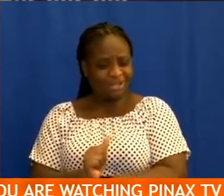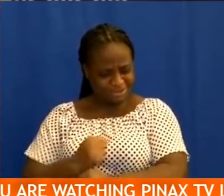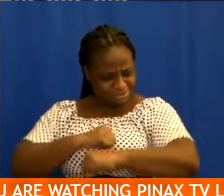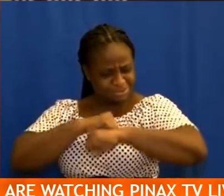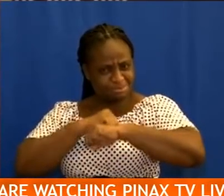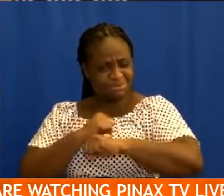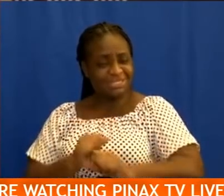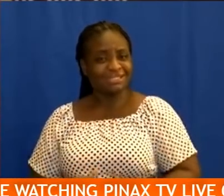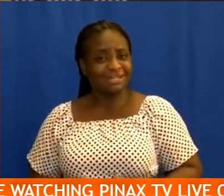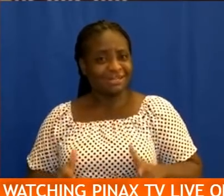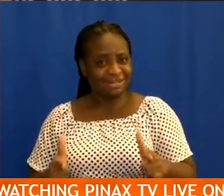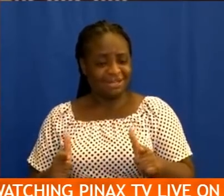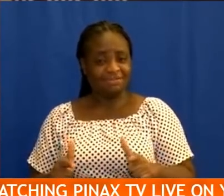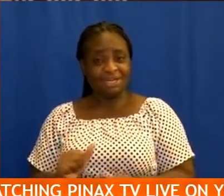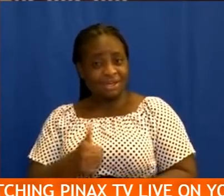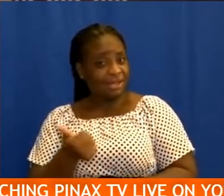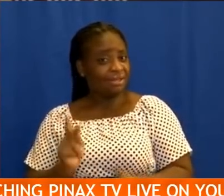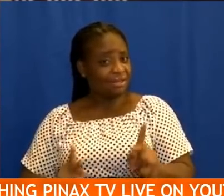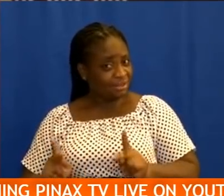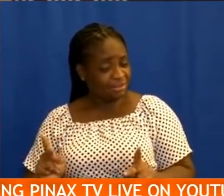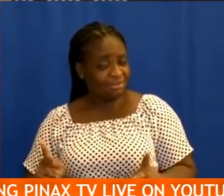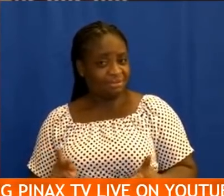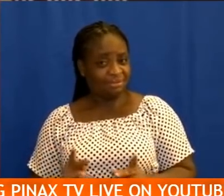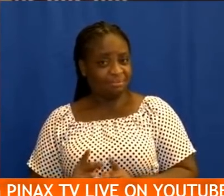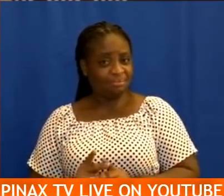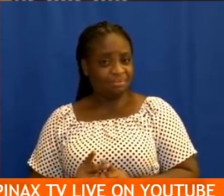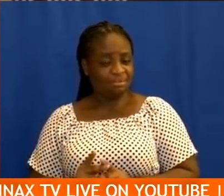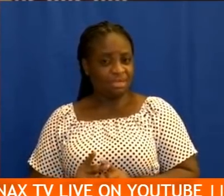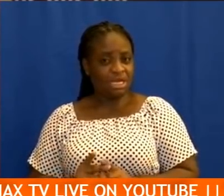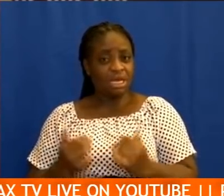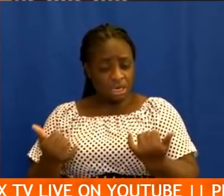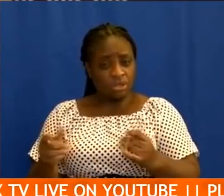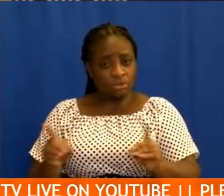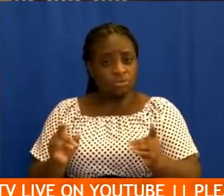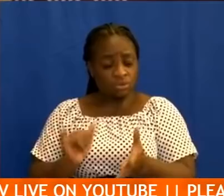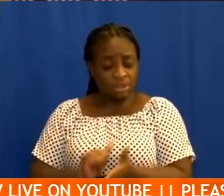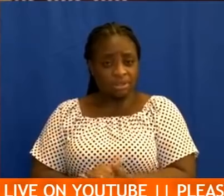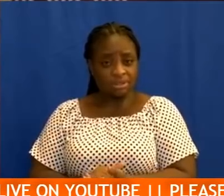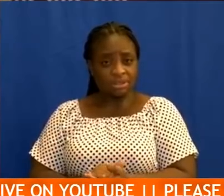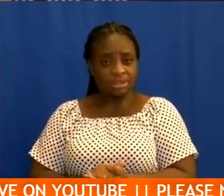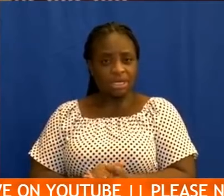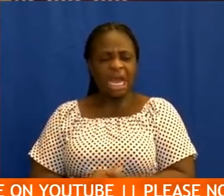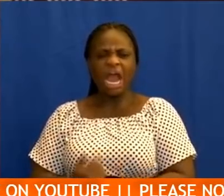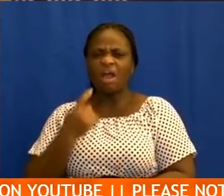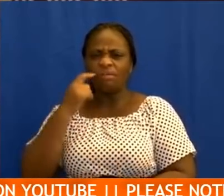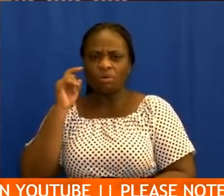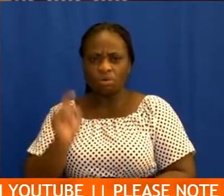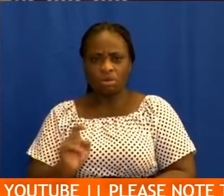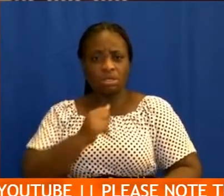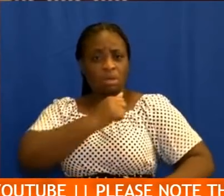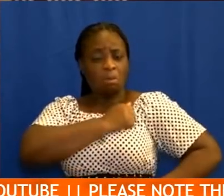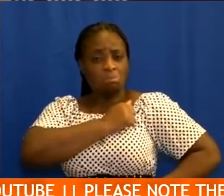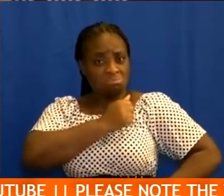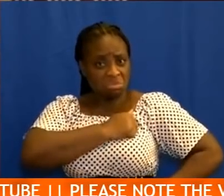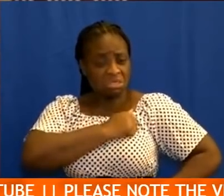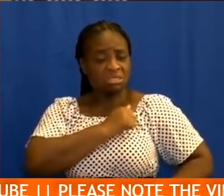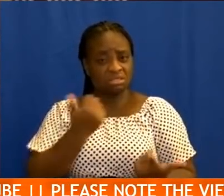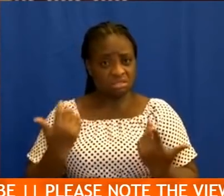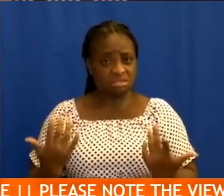protect lives and livelihoods. In furtherance of this, I've instructed the Inspector General of